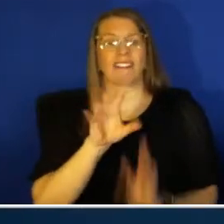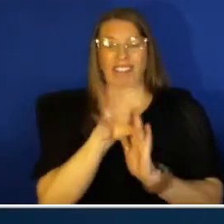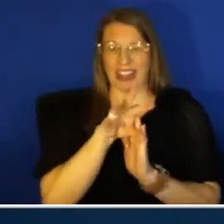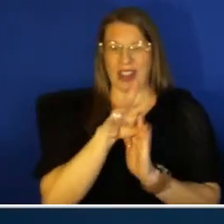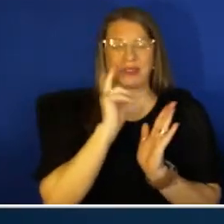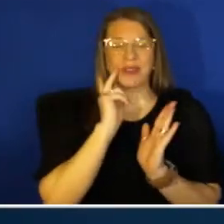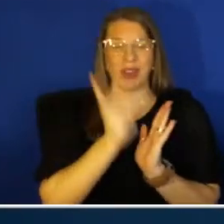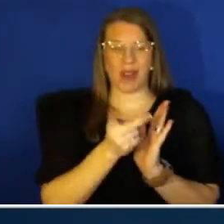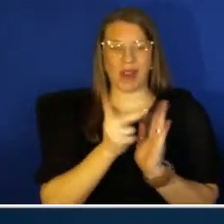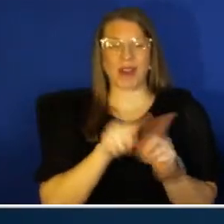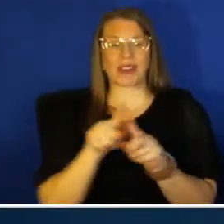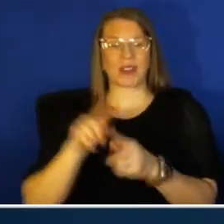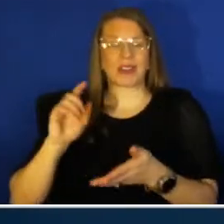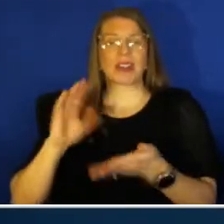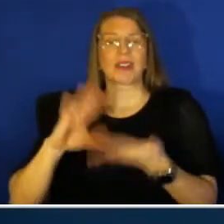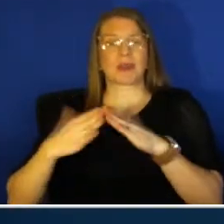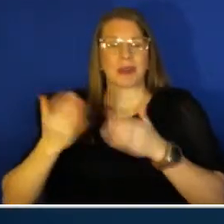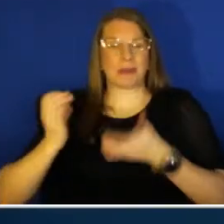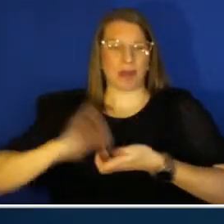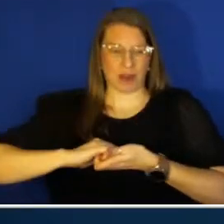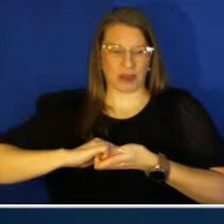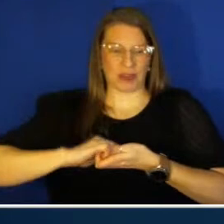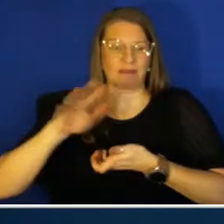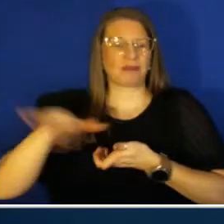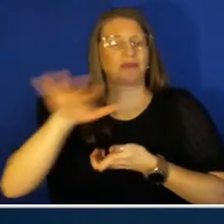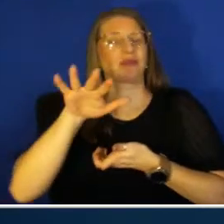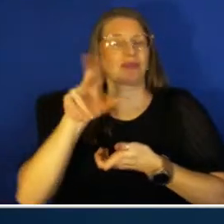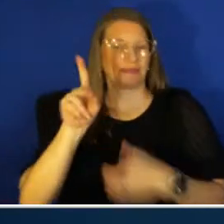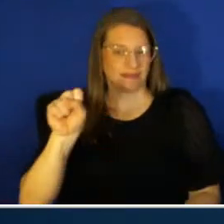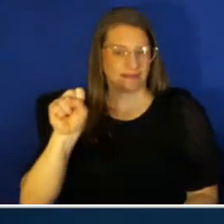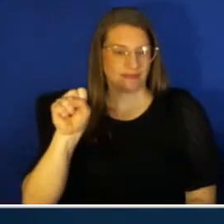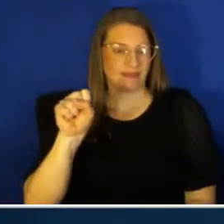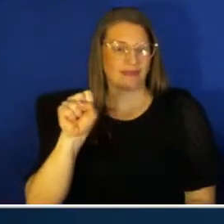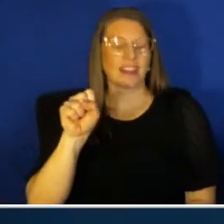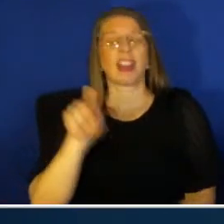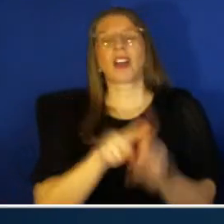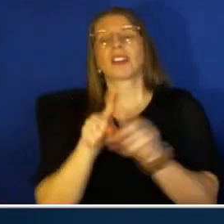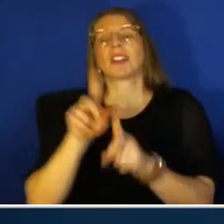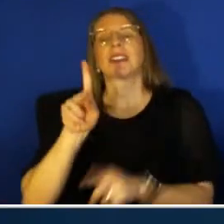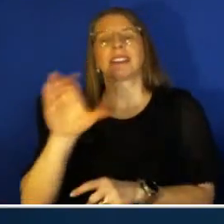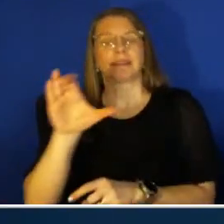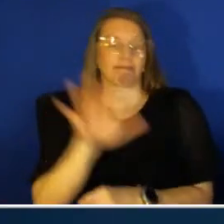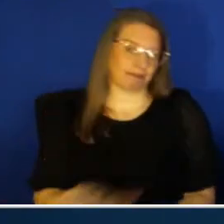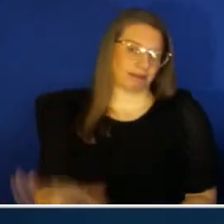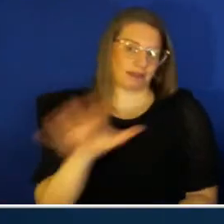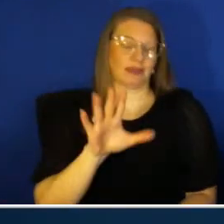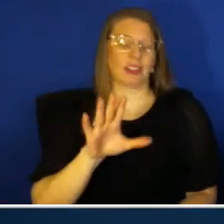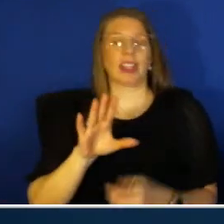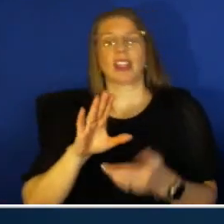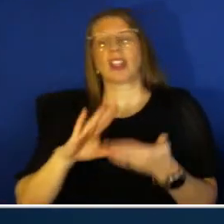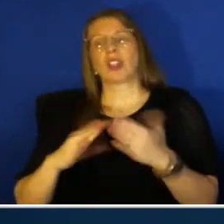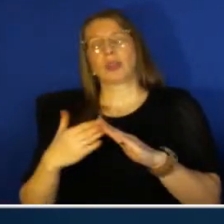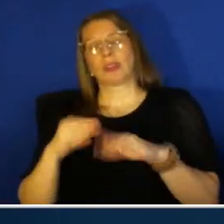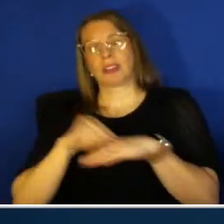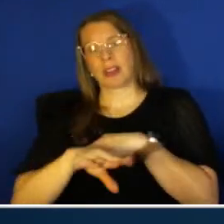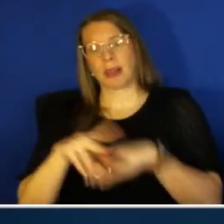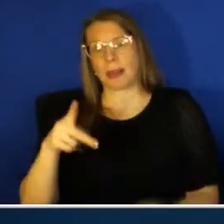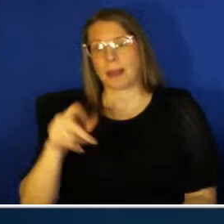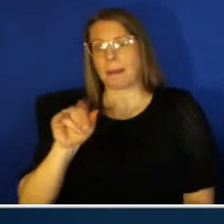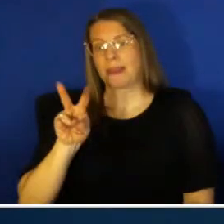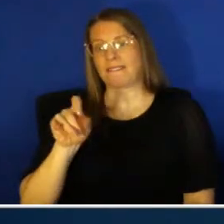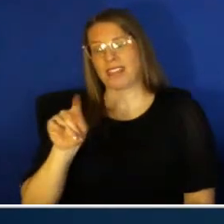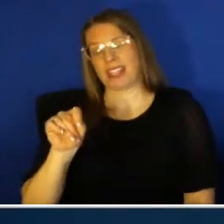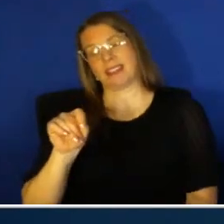community partners throughout Kansas and throughout the Kansas City area. Our community advisory board, our pivot partners, these